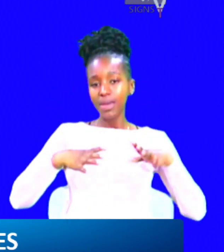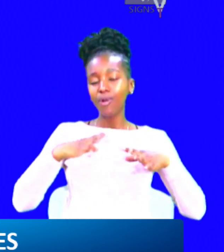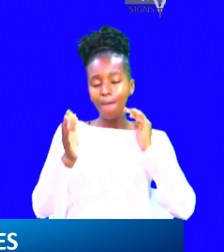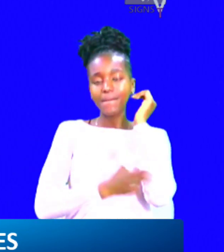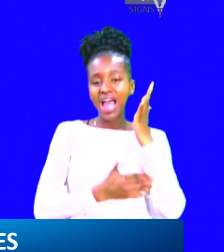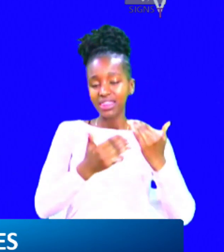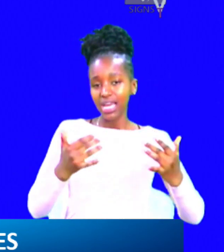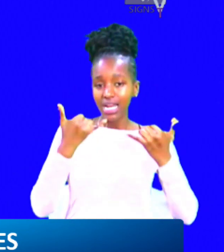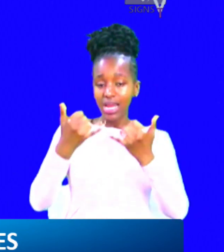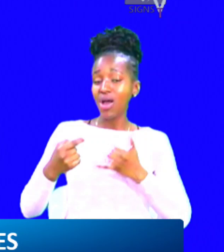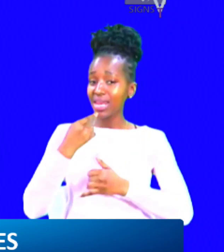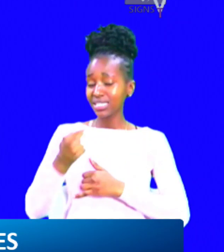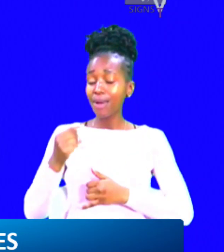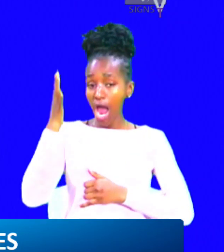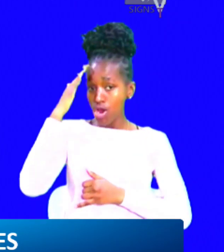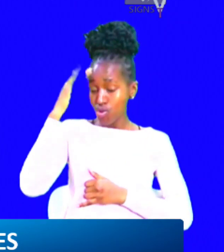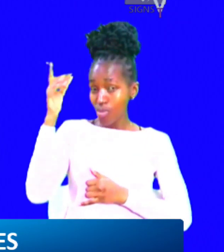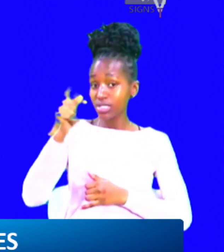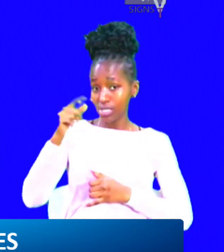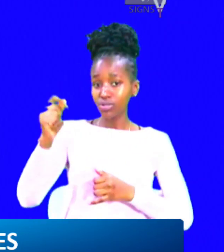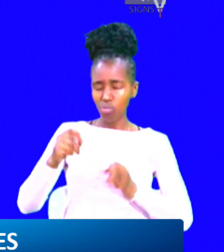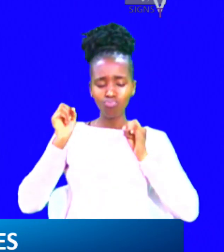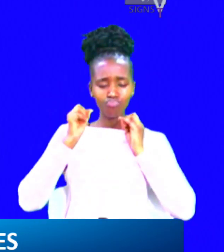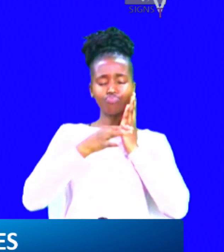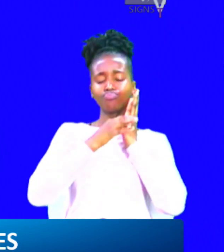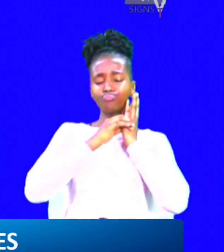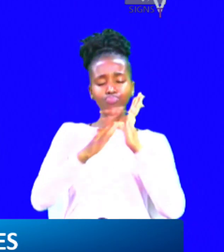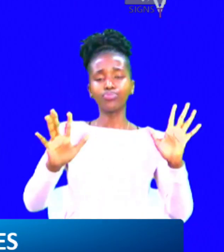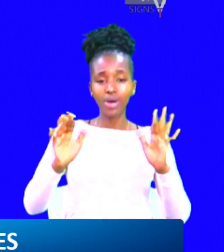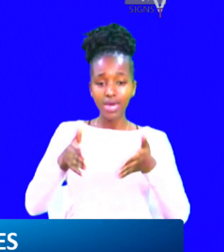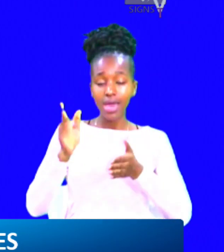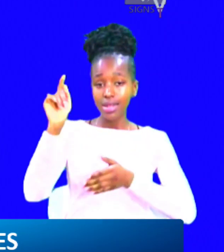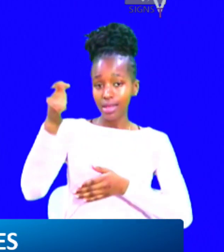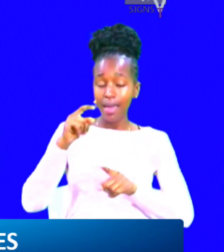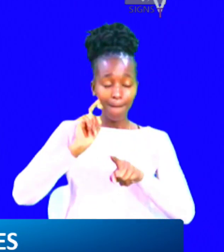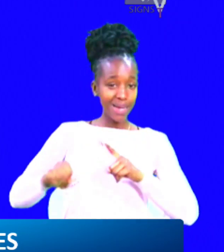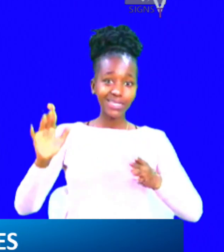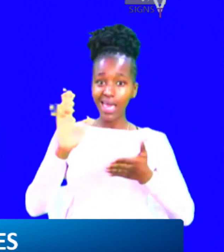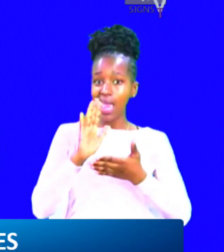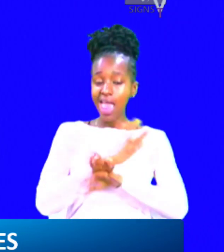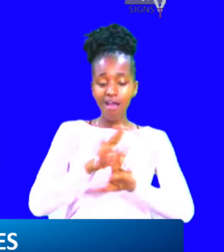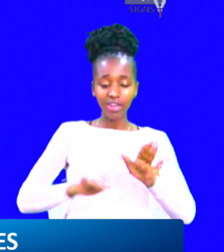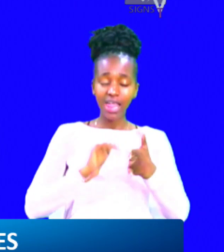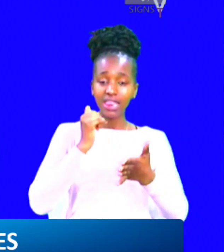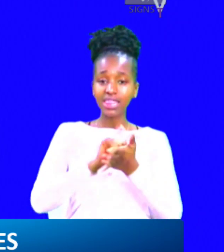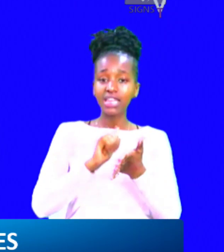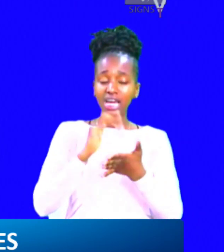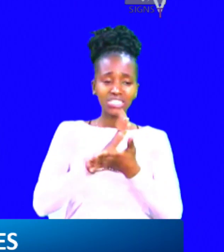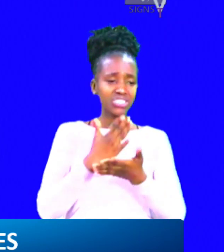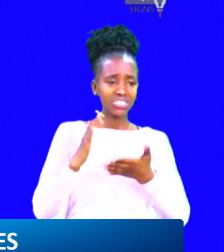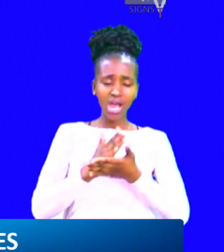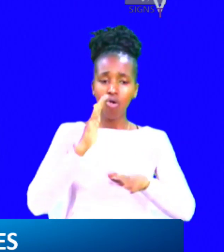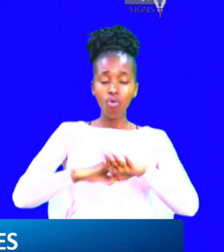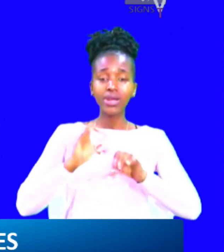decrees that while it has gained popularity among the youth in Kenya, the content that is being shared on the platform is inappropriate,